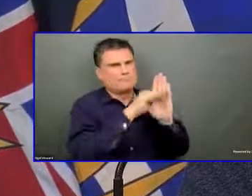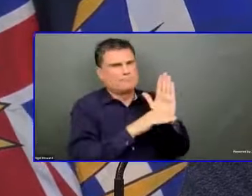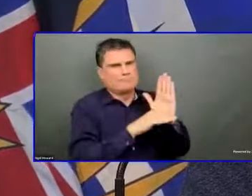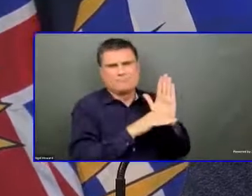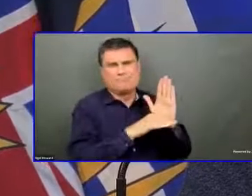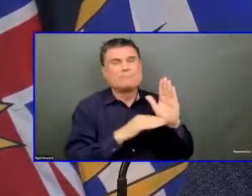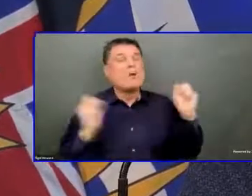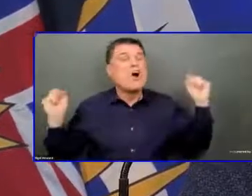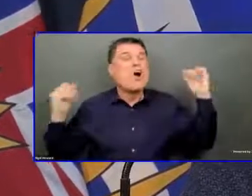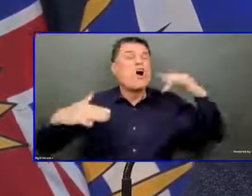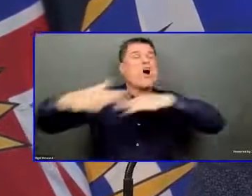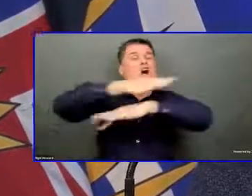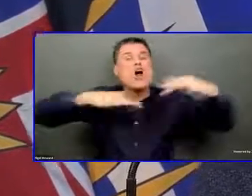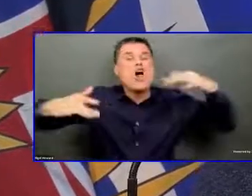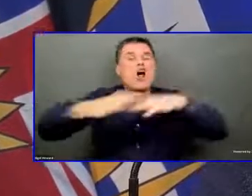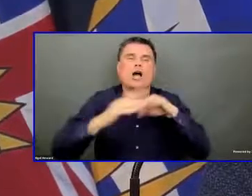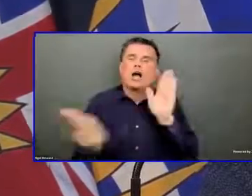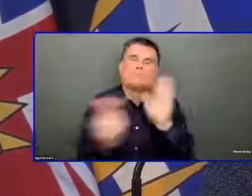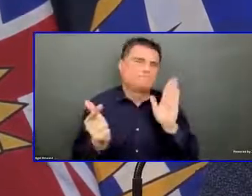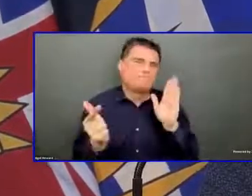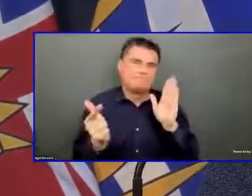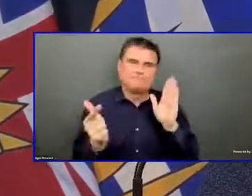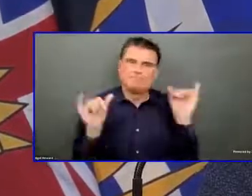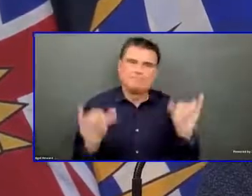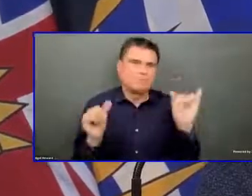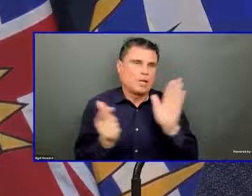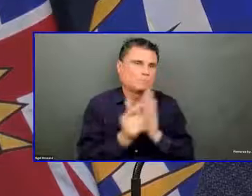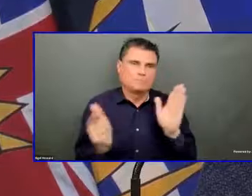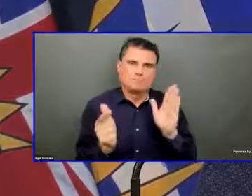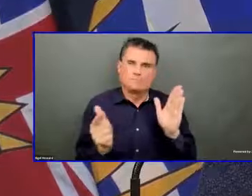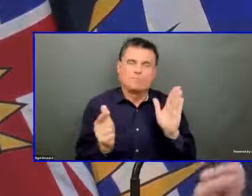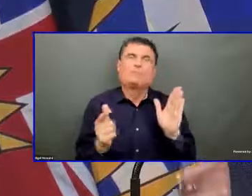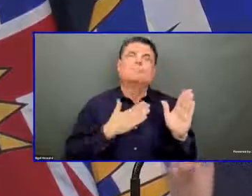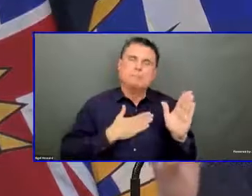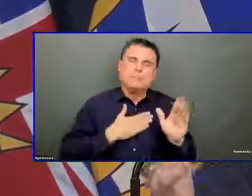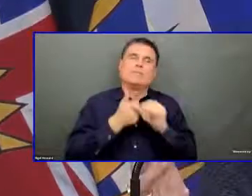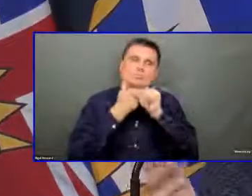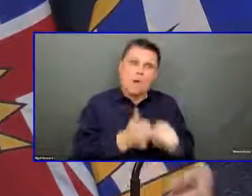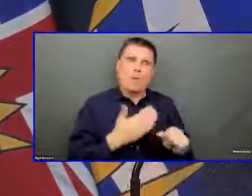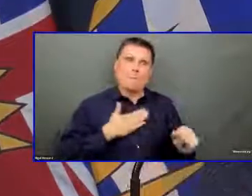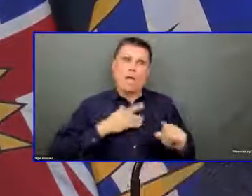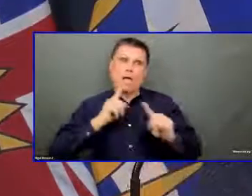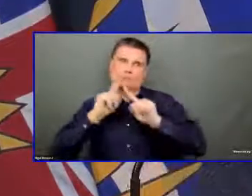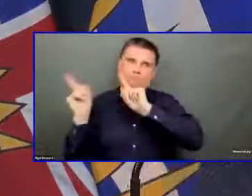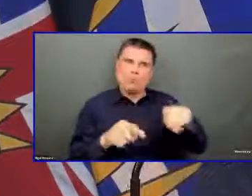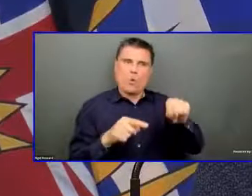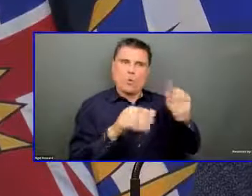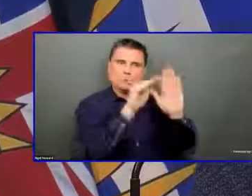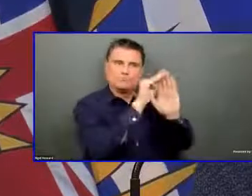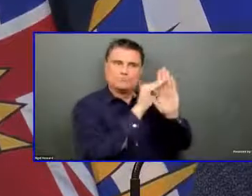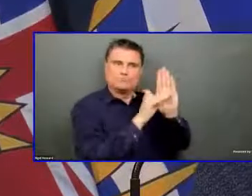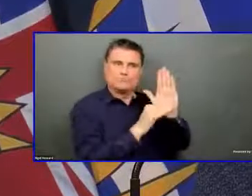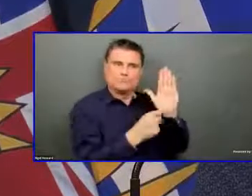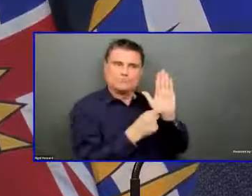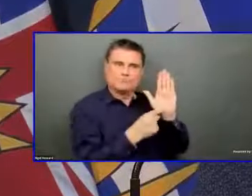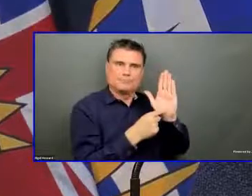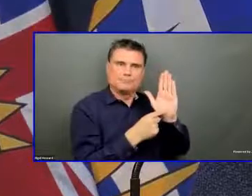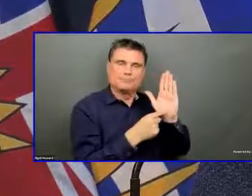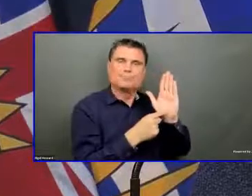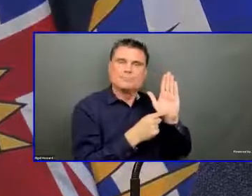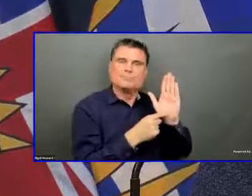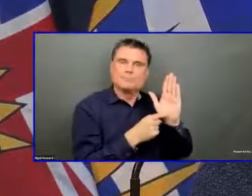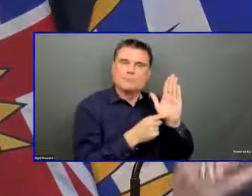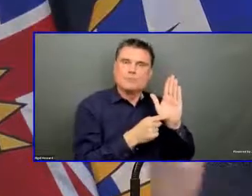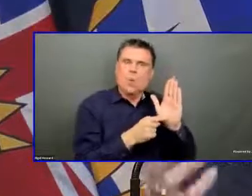to. But there is an opportunity for us to stay together by staying apart when we're outside and